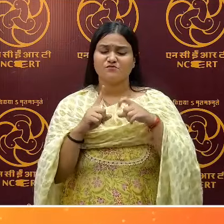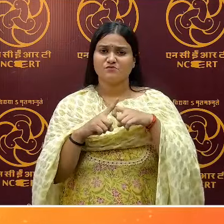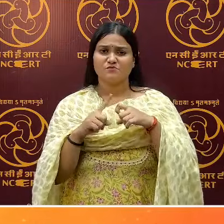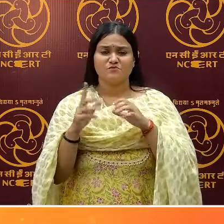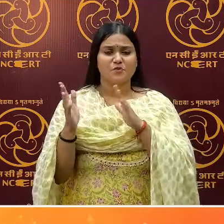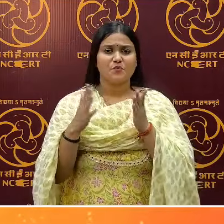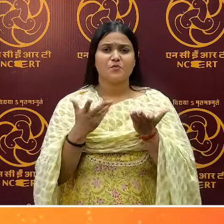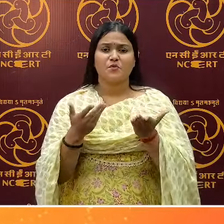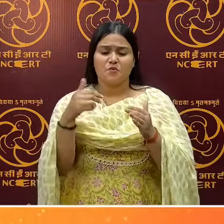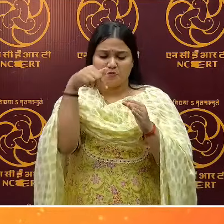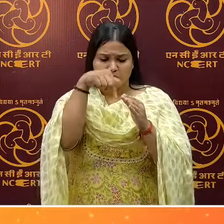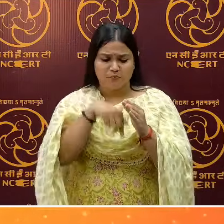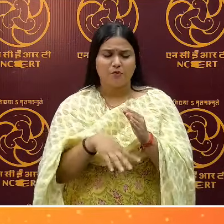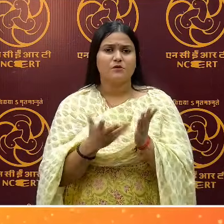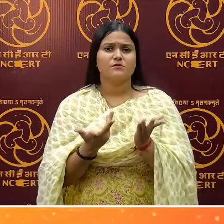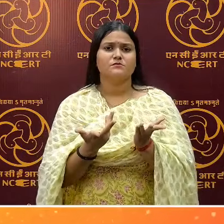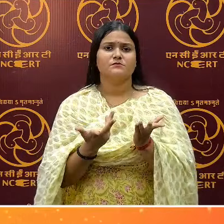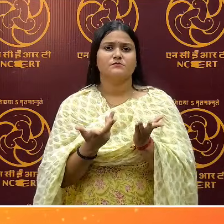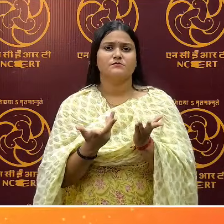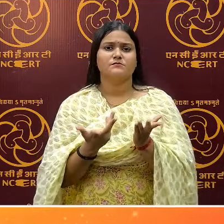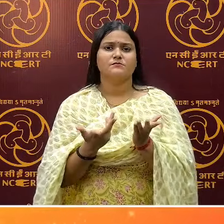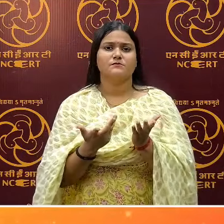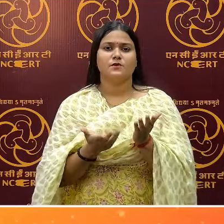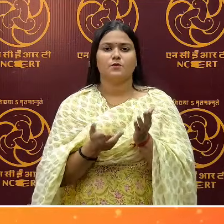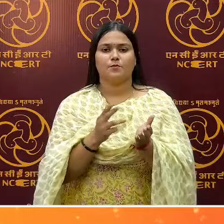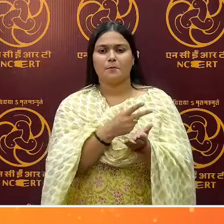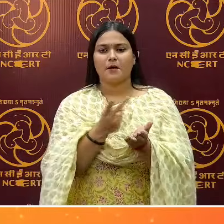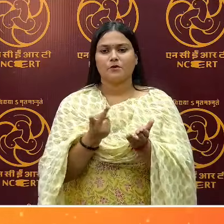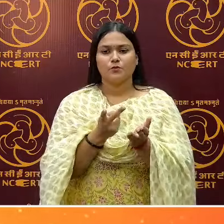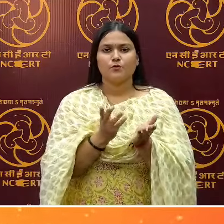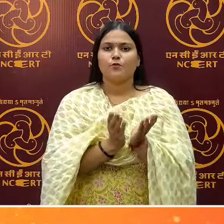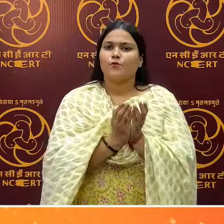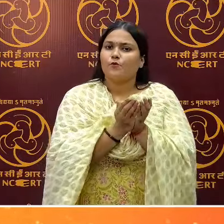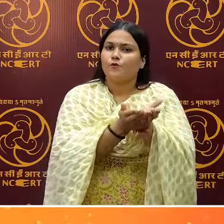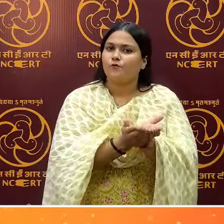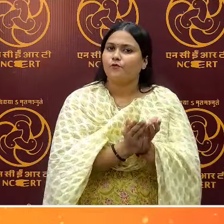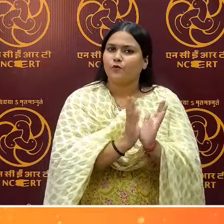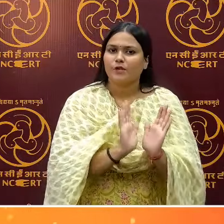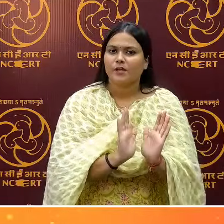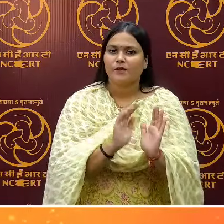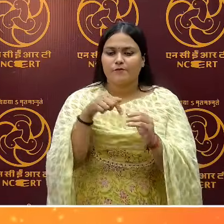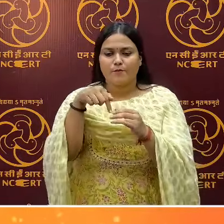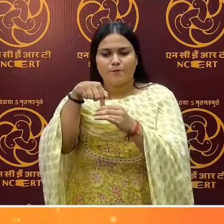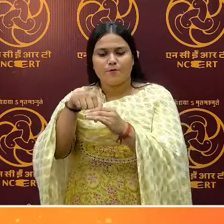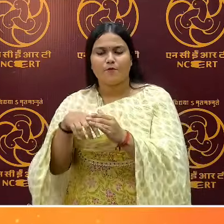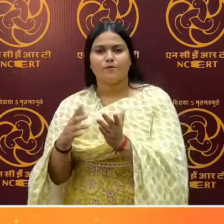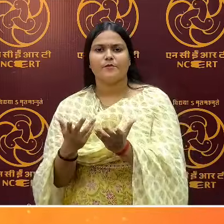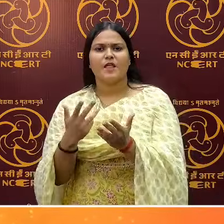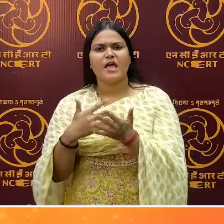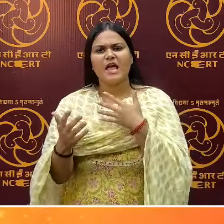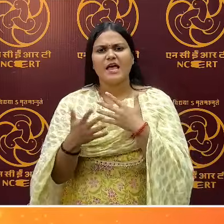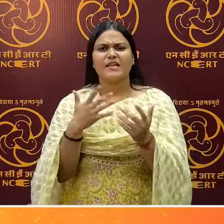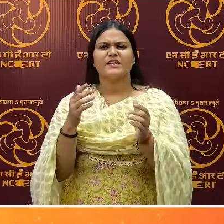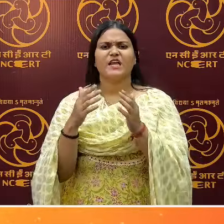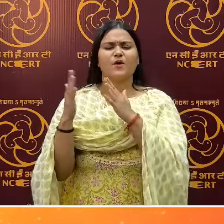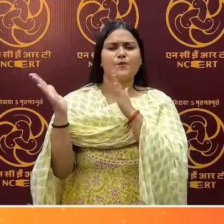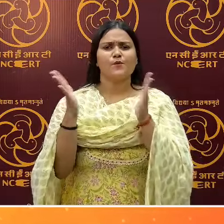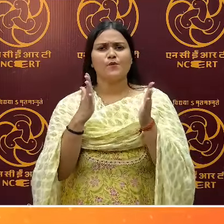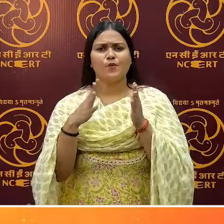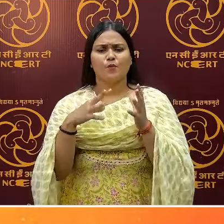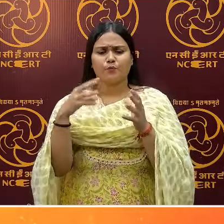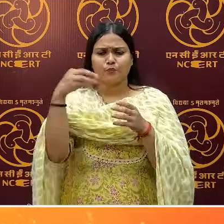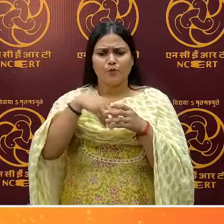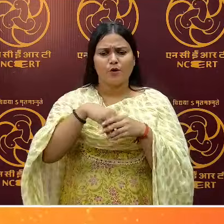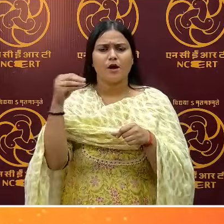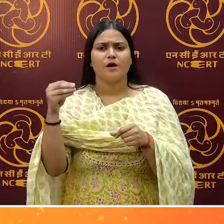these two are still floating. Floating. Got it? So So- if the air is removed, any object that has air trapped